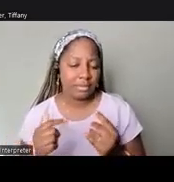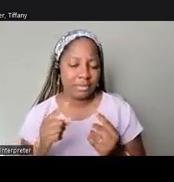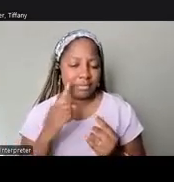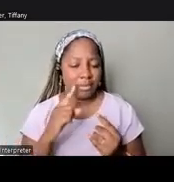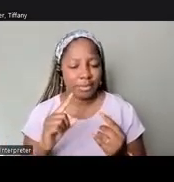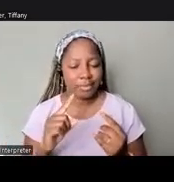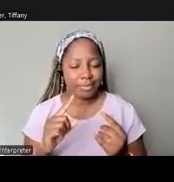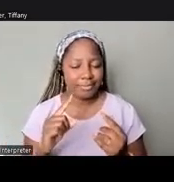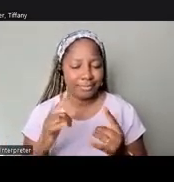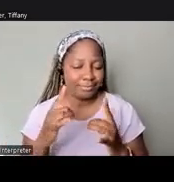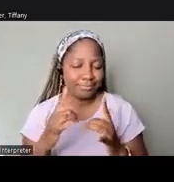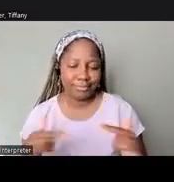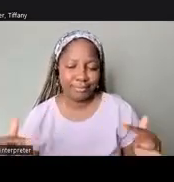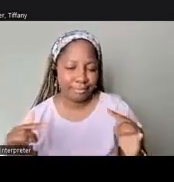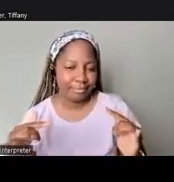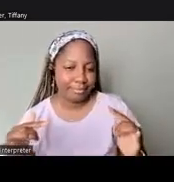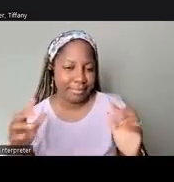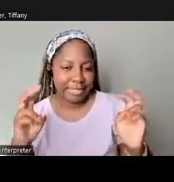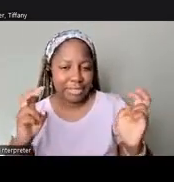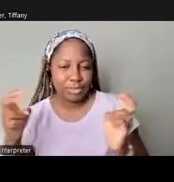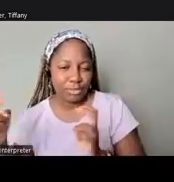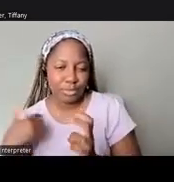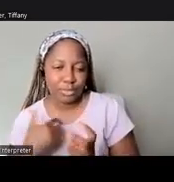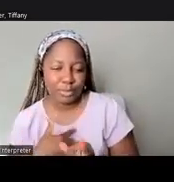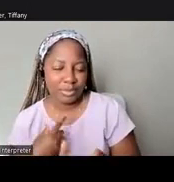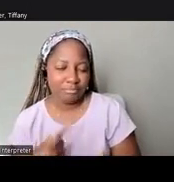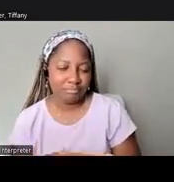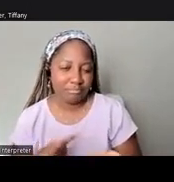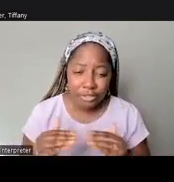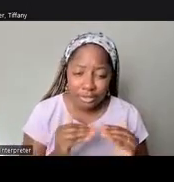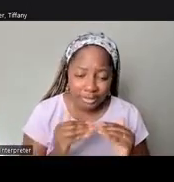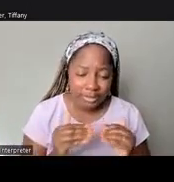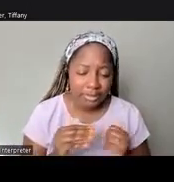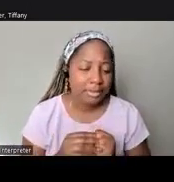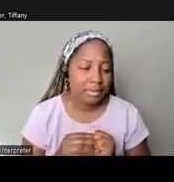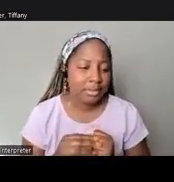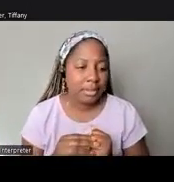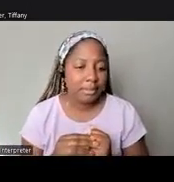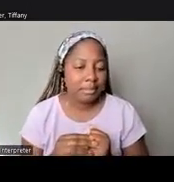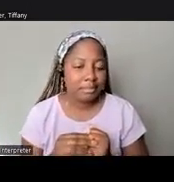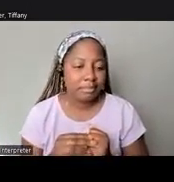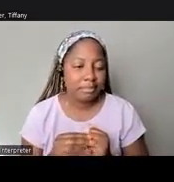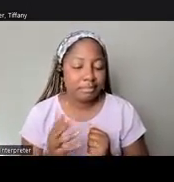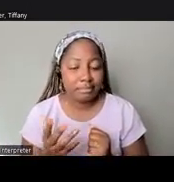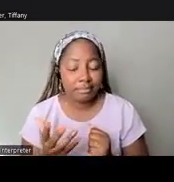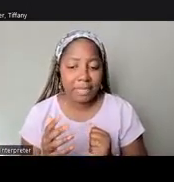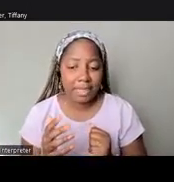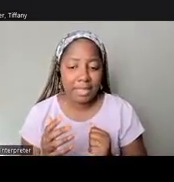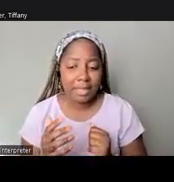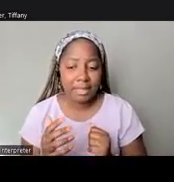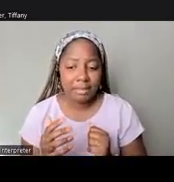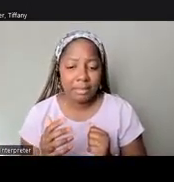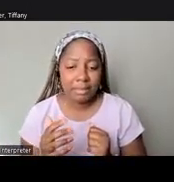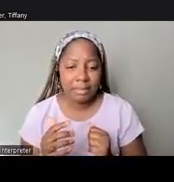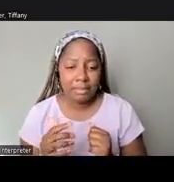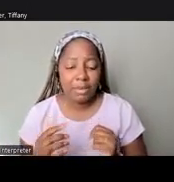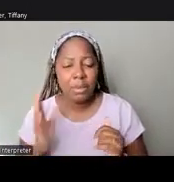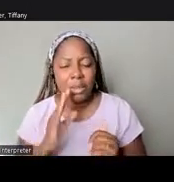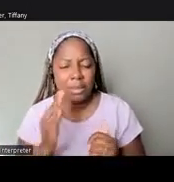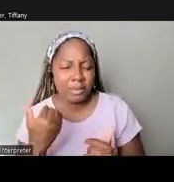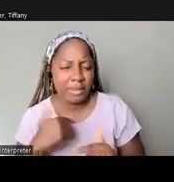of issues that CSAJ covers related to economic justice. We would share with you more